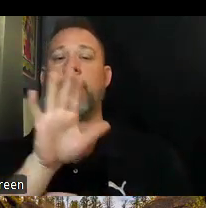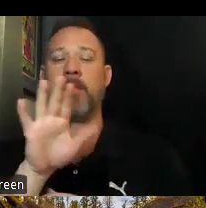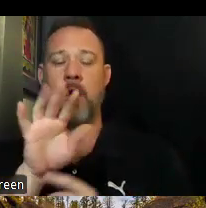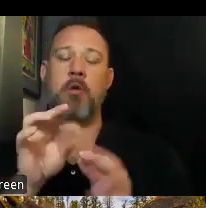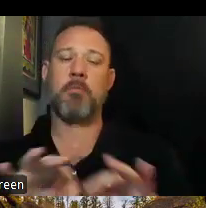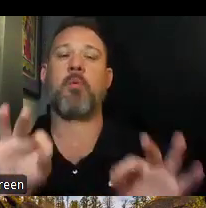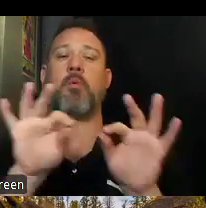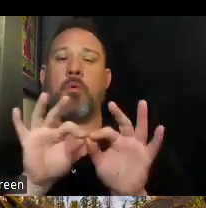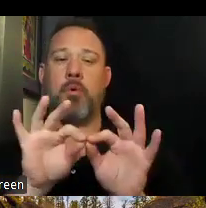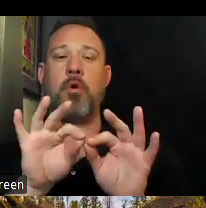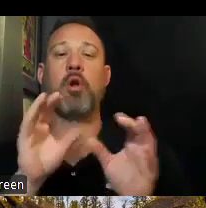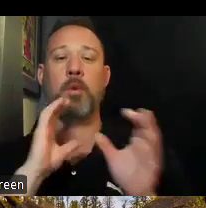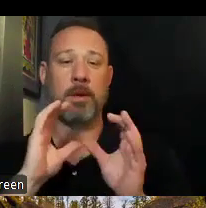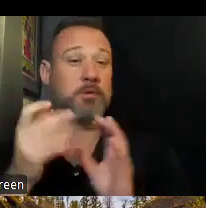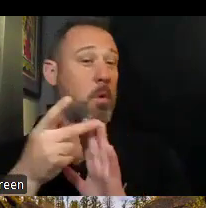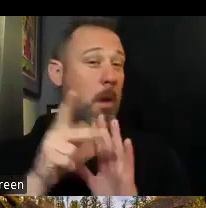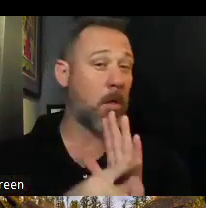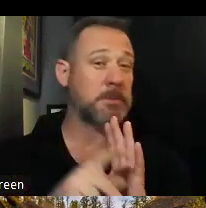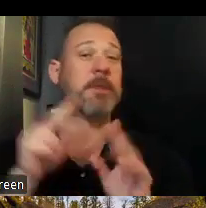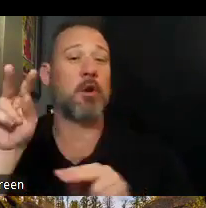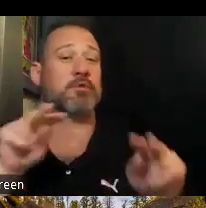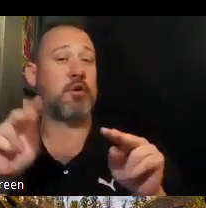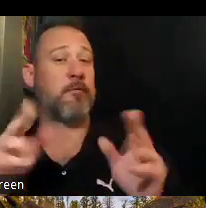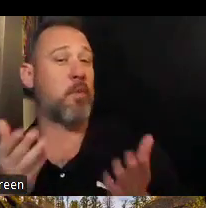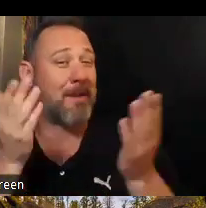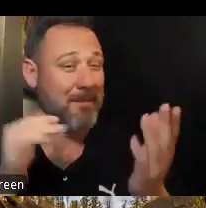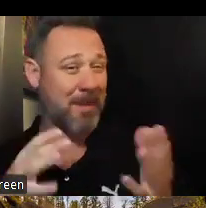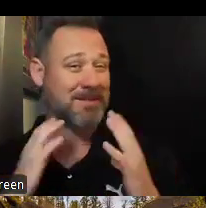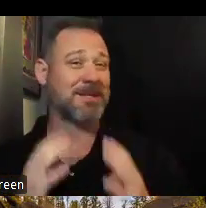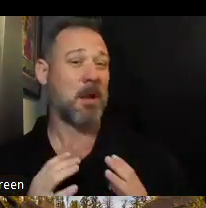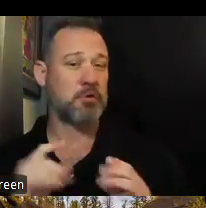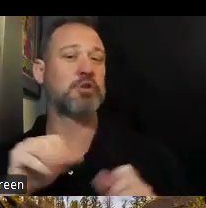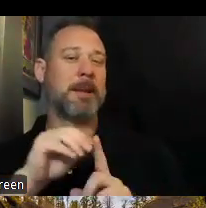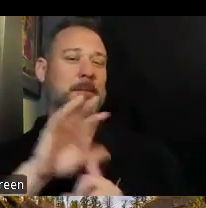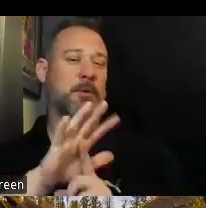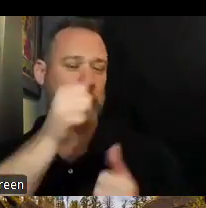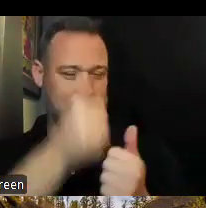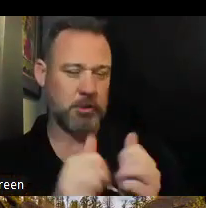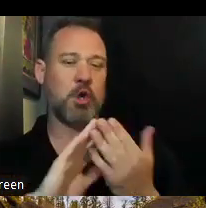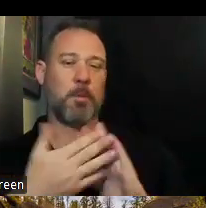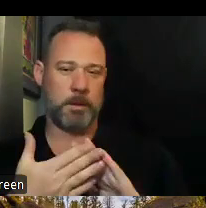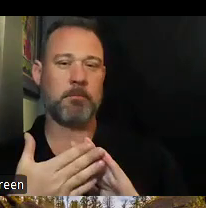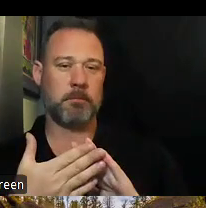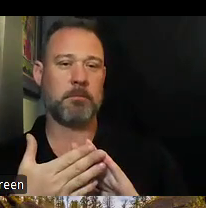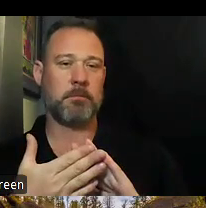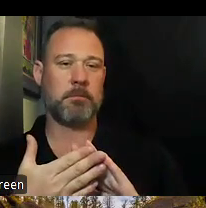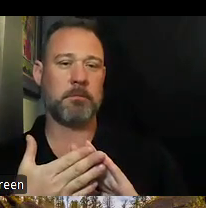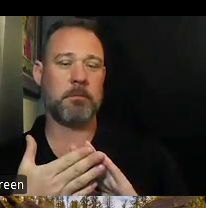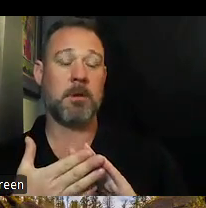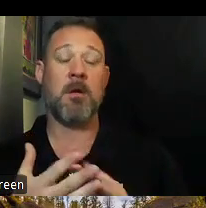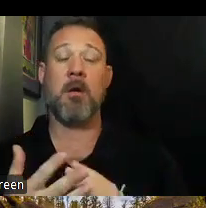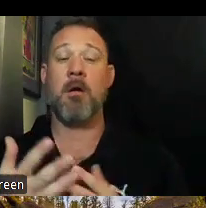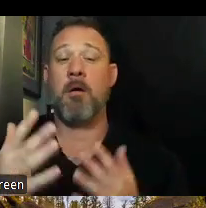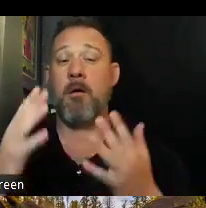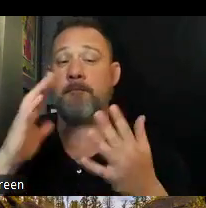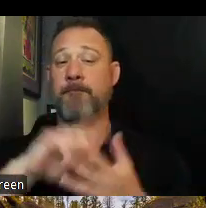and any policies that are observed or recommended by this council should examine impacts to each community. 5. We